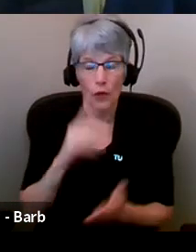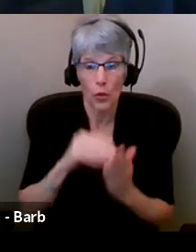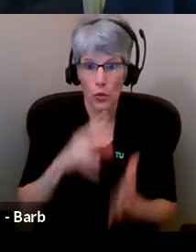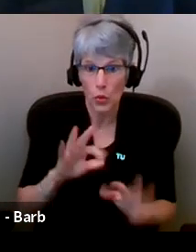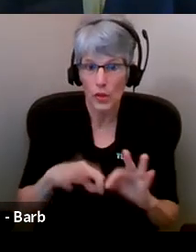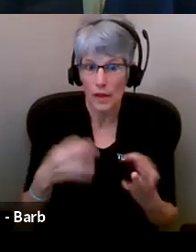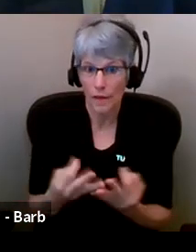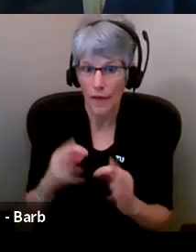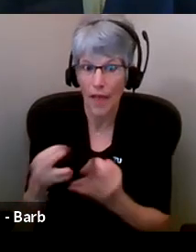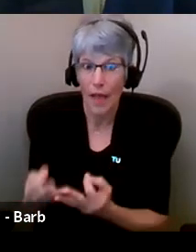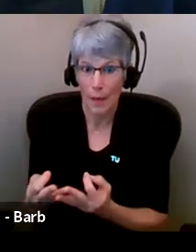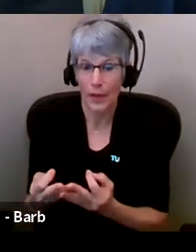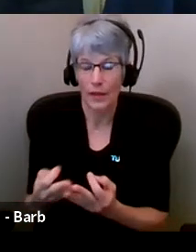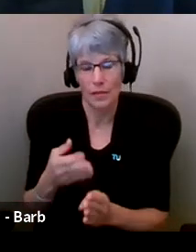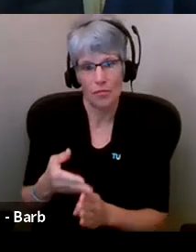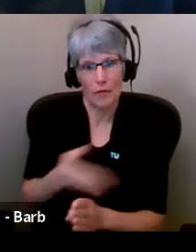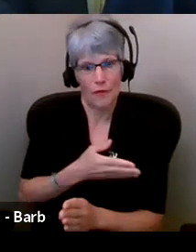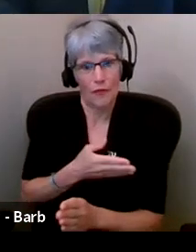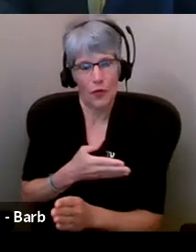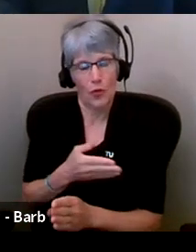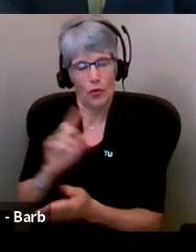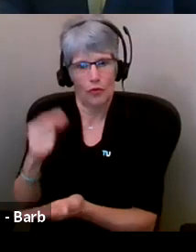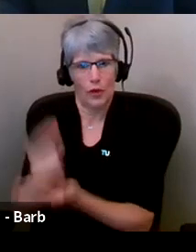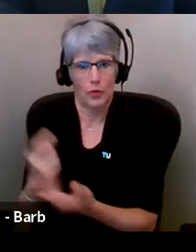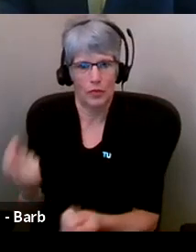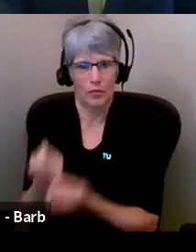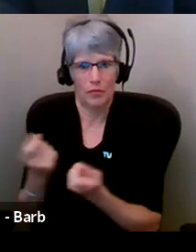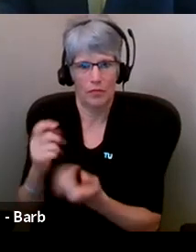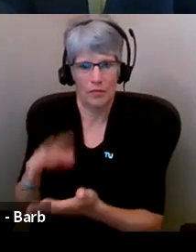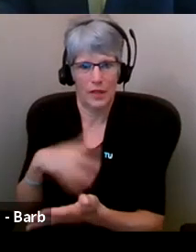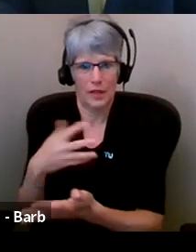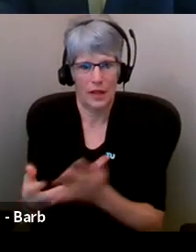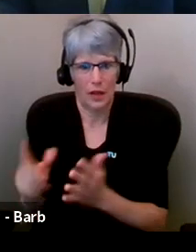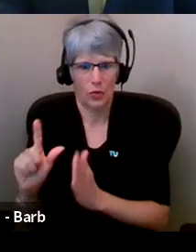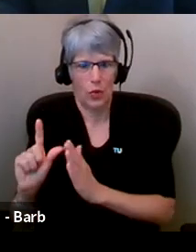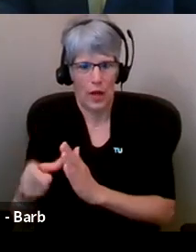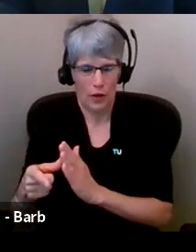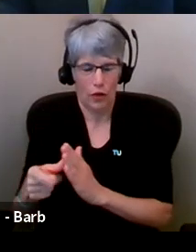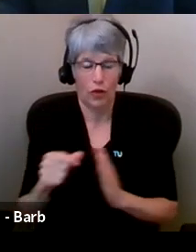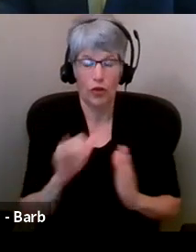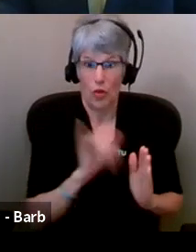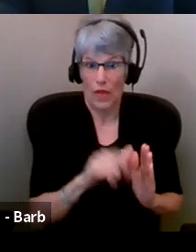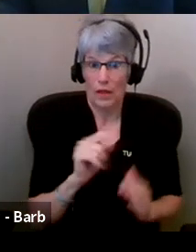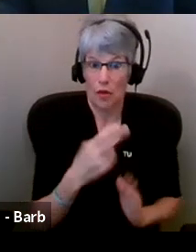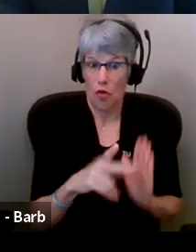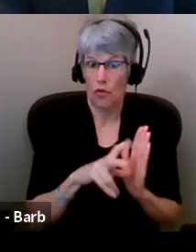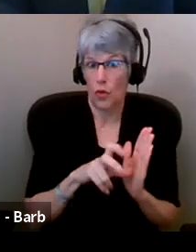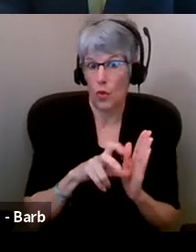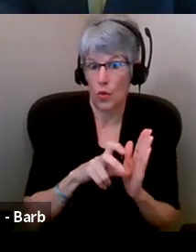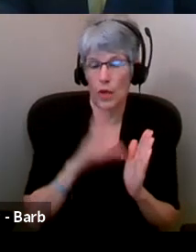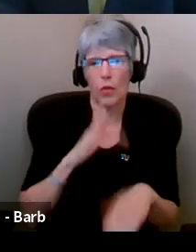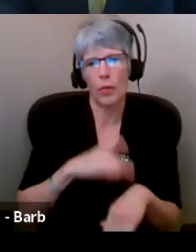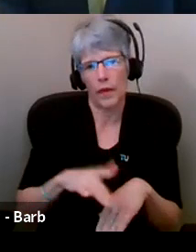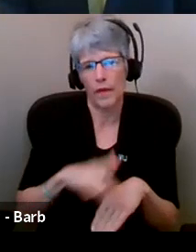those in-person commencement celebrations scheduled for later this month at United Stadium. A recording of that town hall will be made available